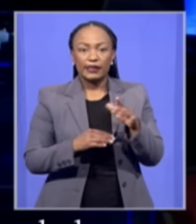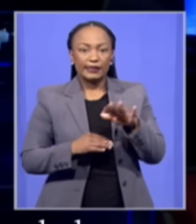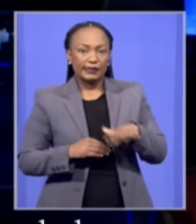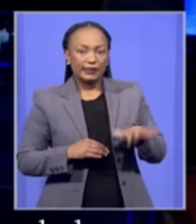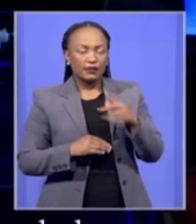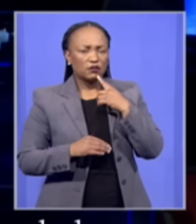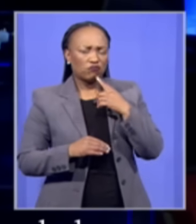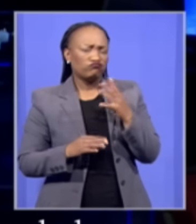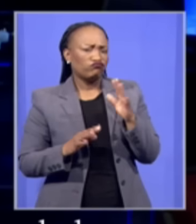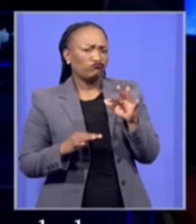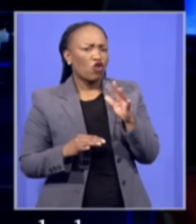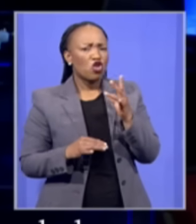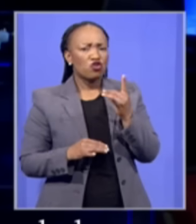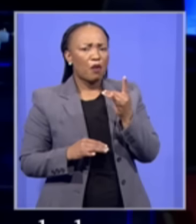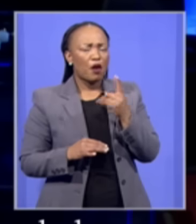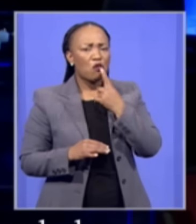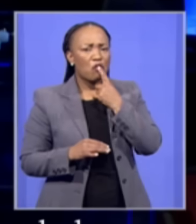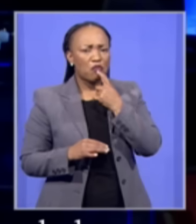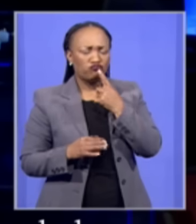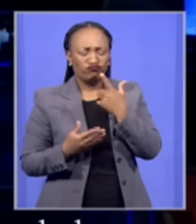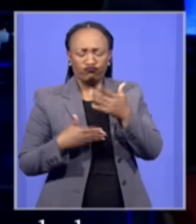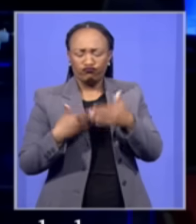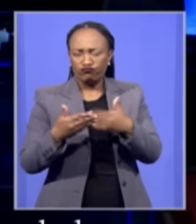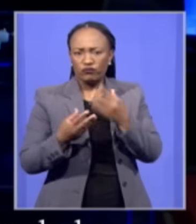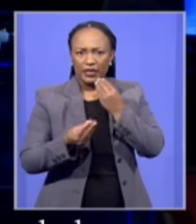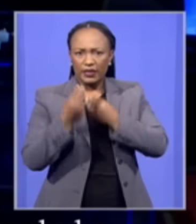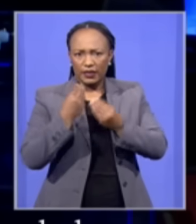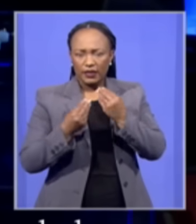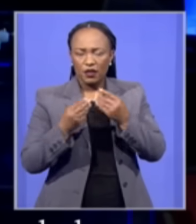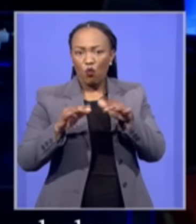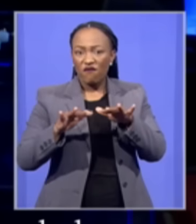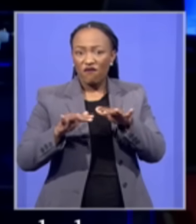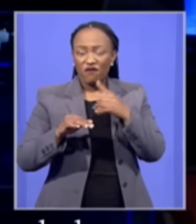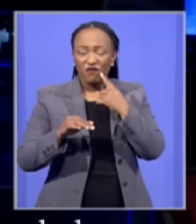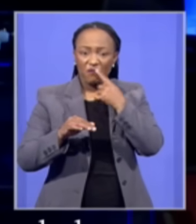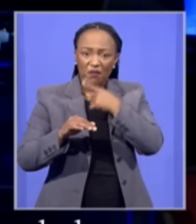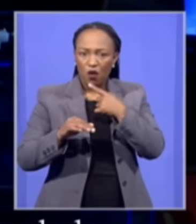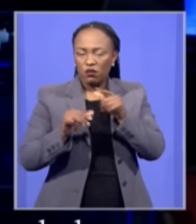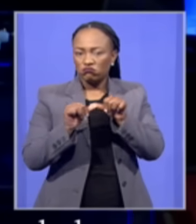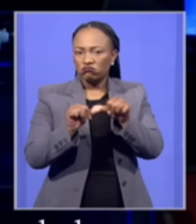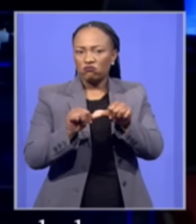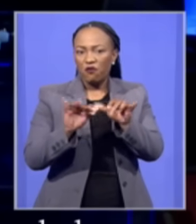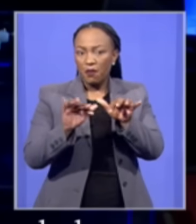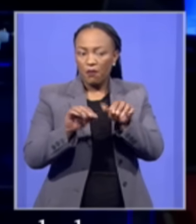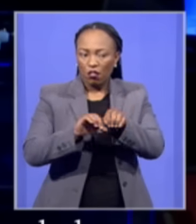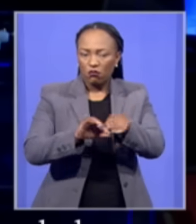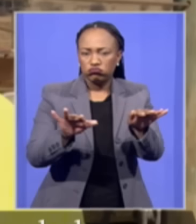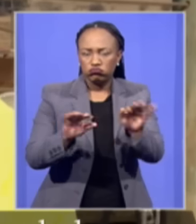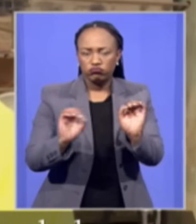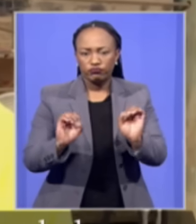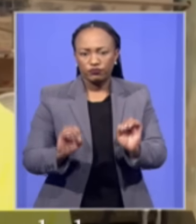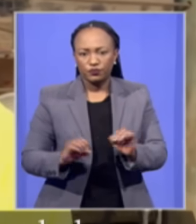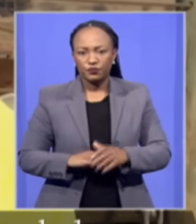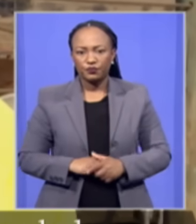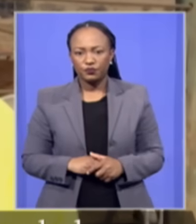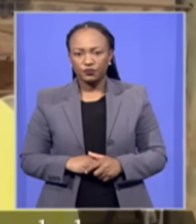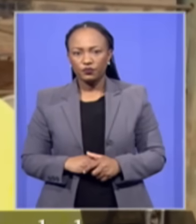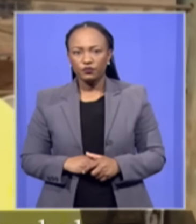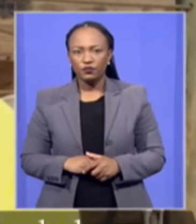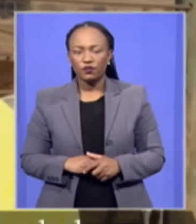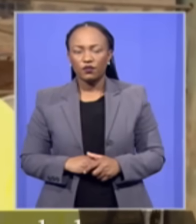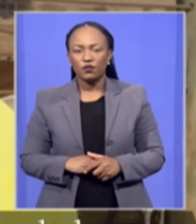nama ya kgomo ka ha lefu la mokaka le keke la fetela bathong. put aside 42